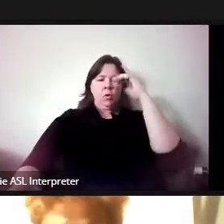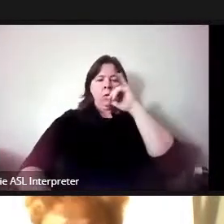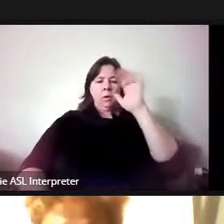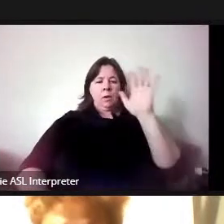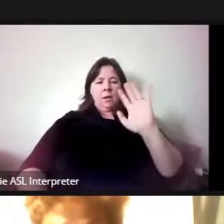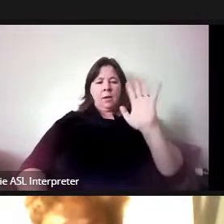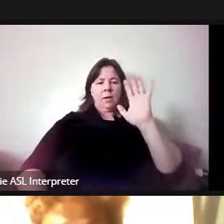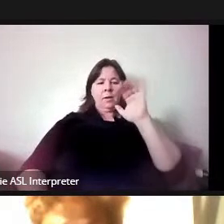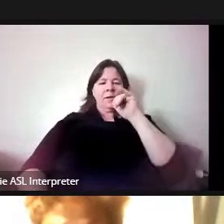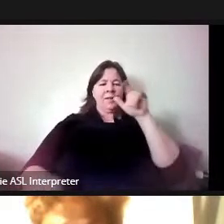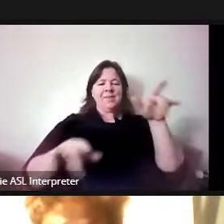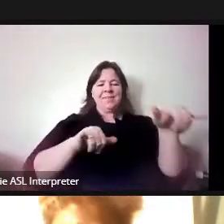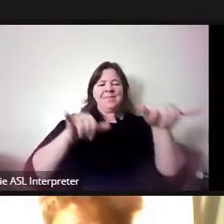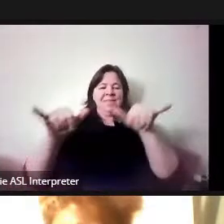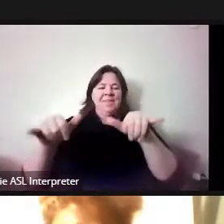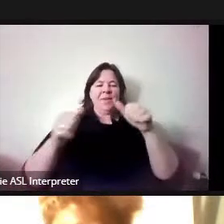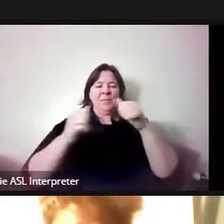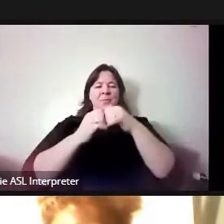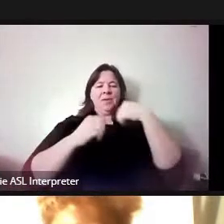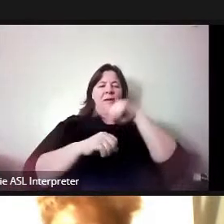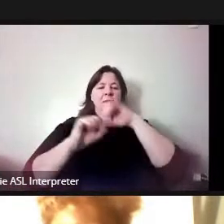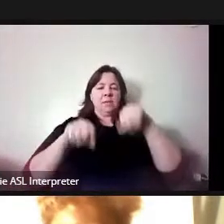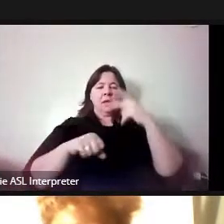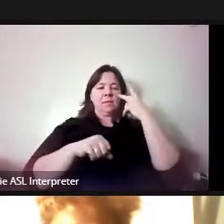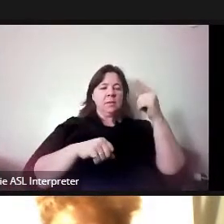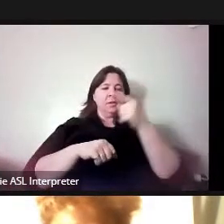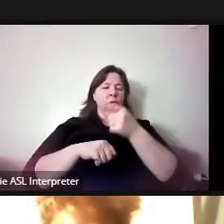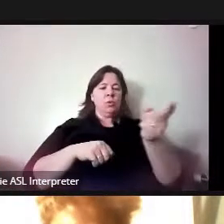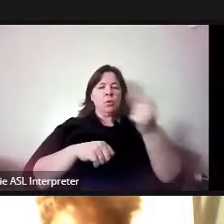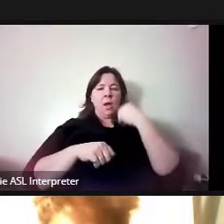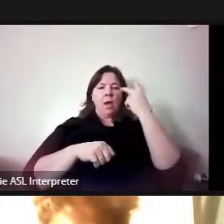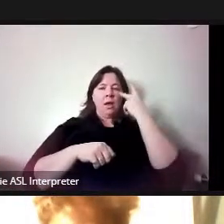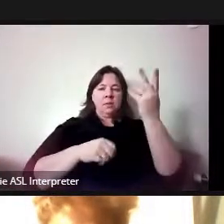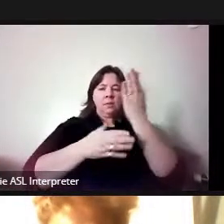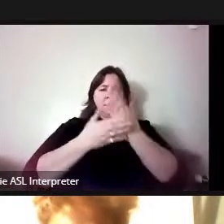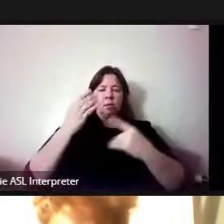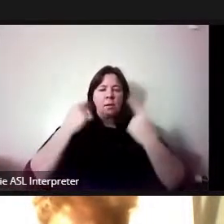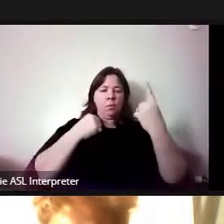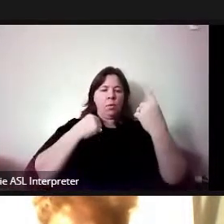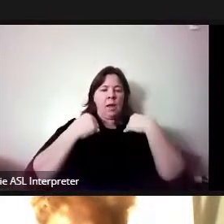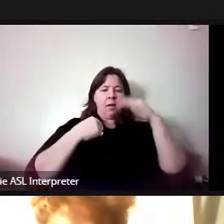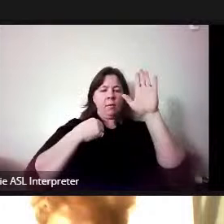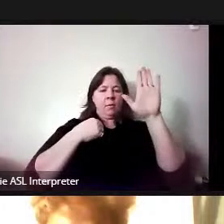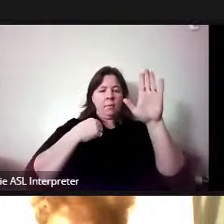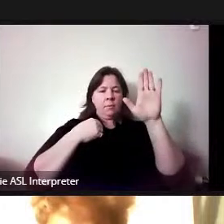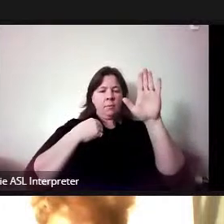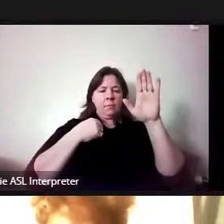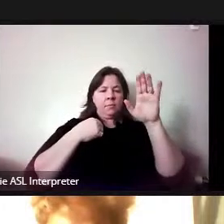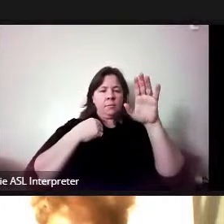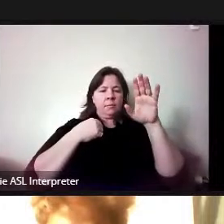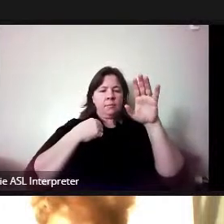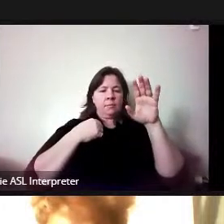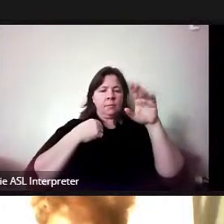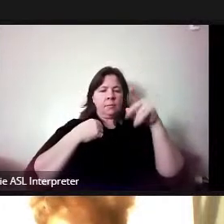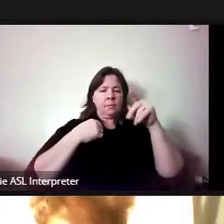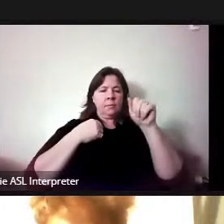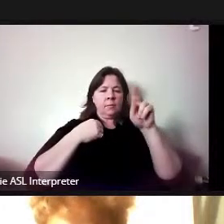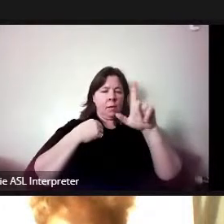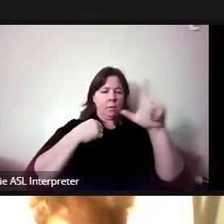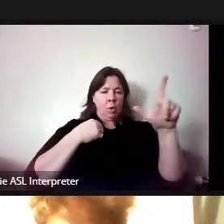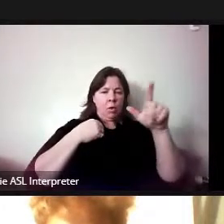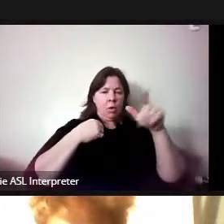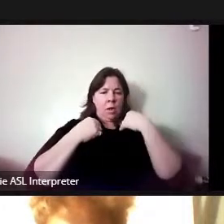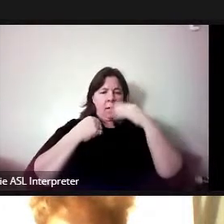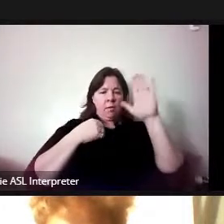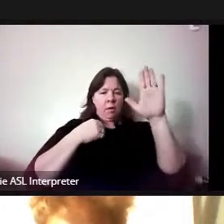but we will still be able to see you. I see somebody's got Paul Laville. You have your